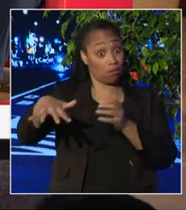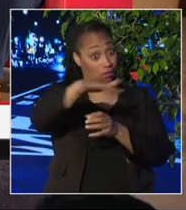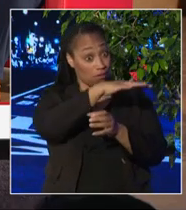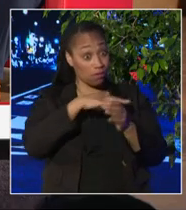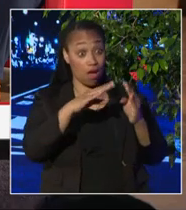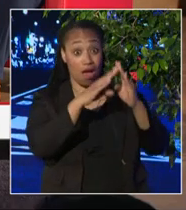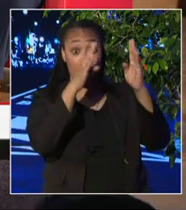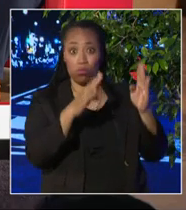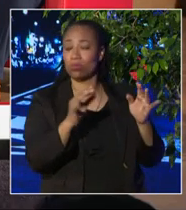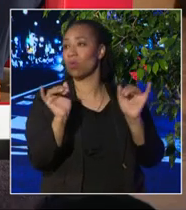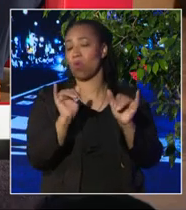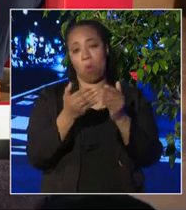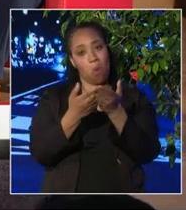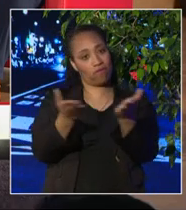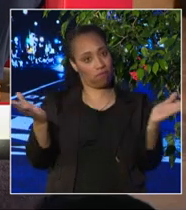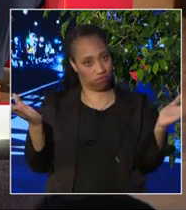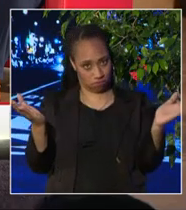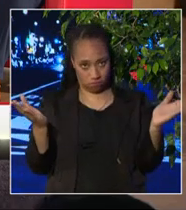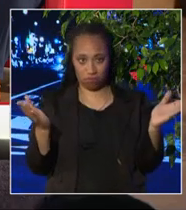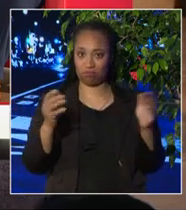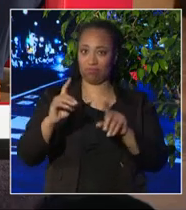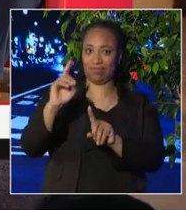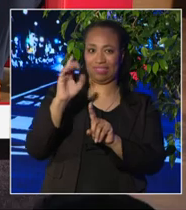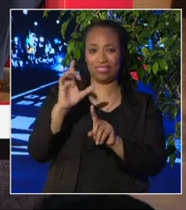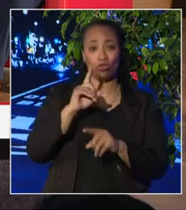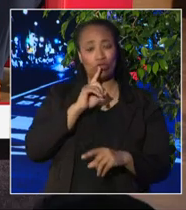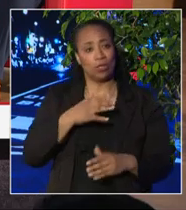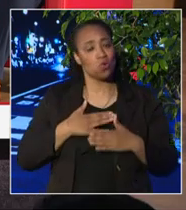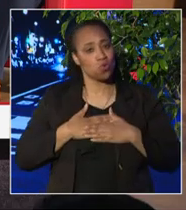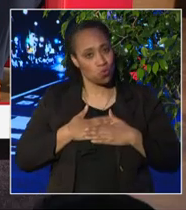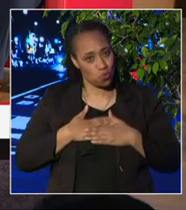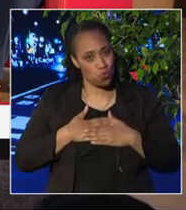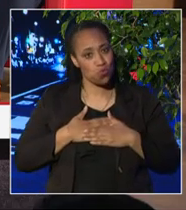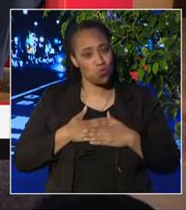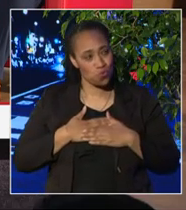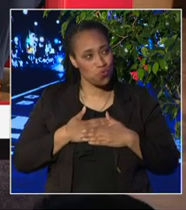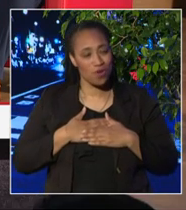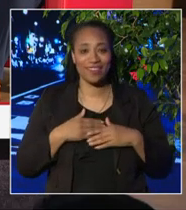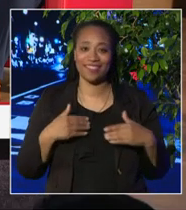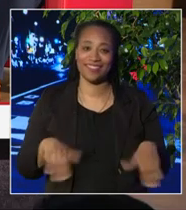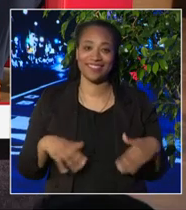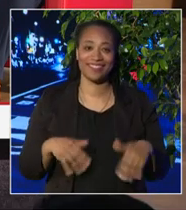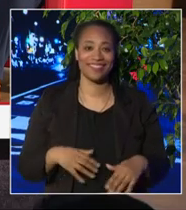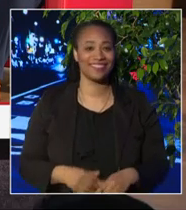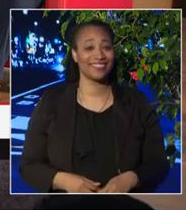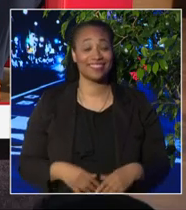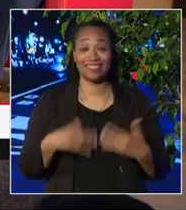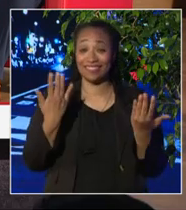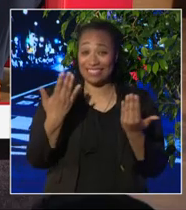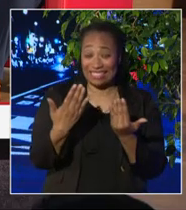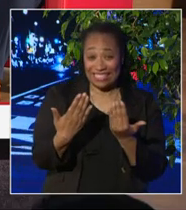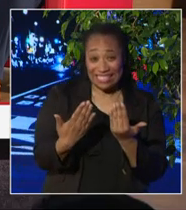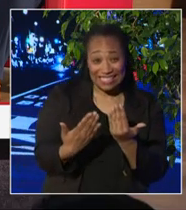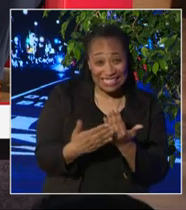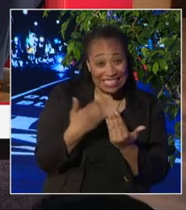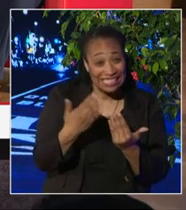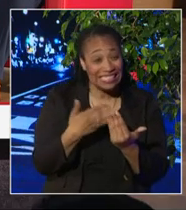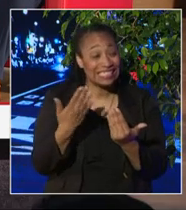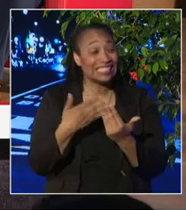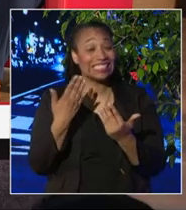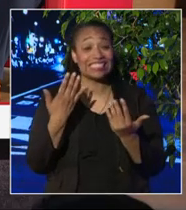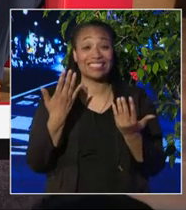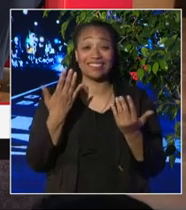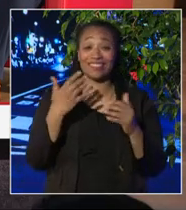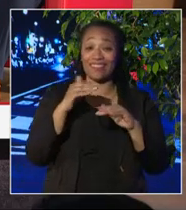cool and profitable and easy, all of those things. And so we